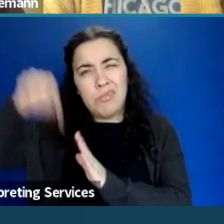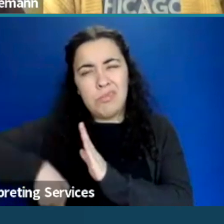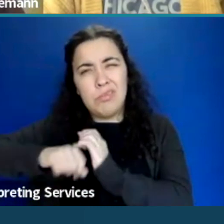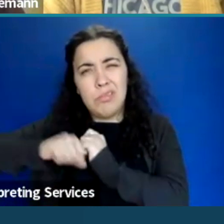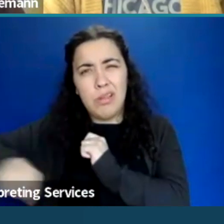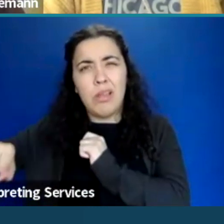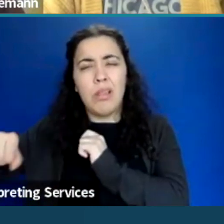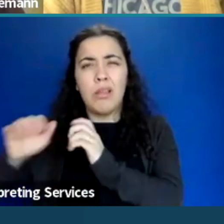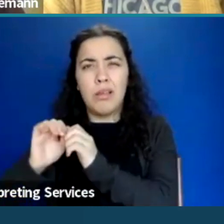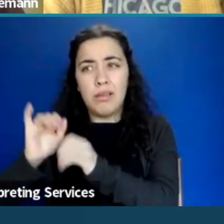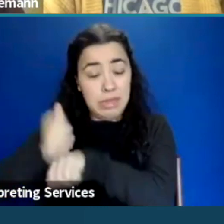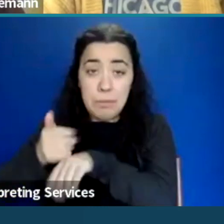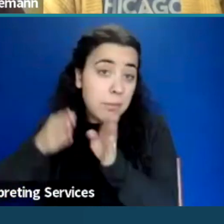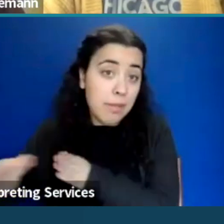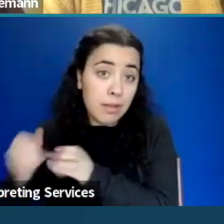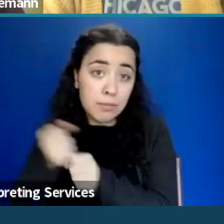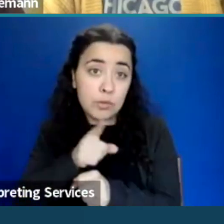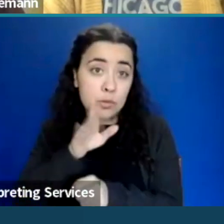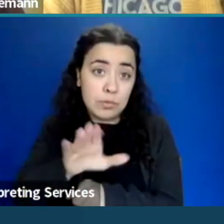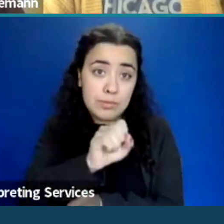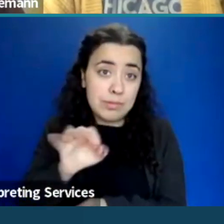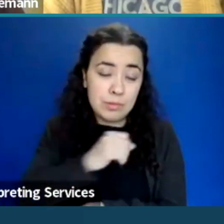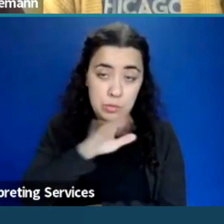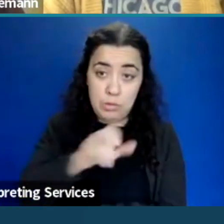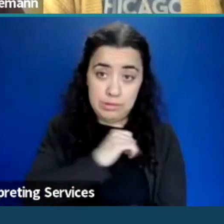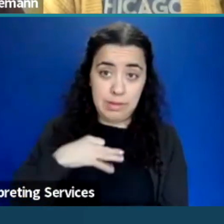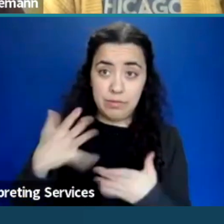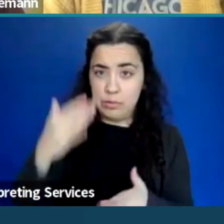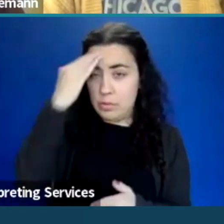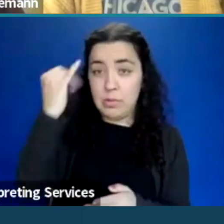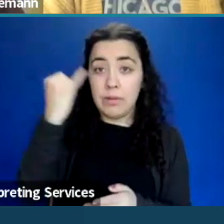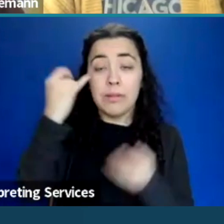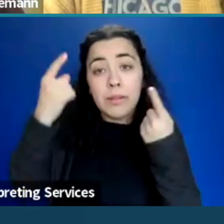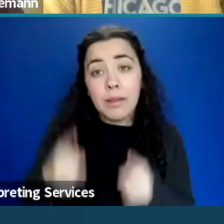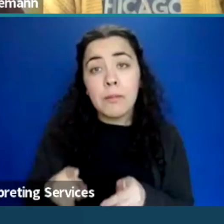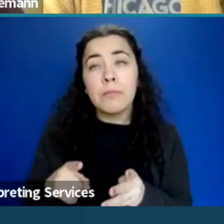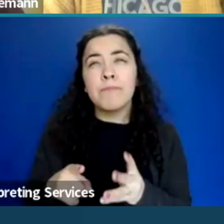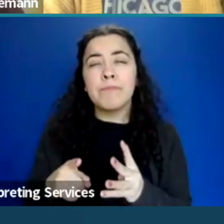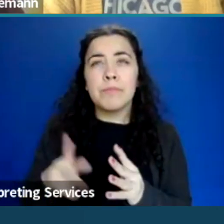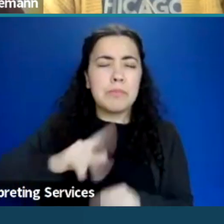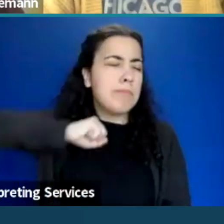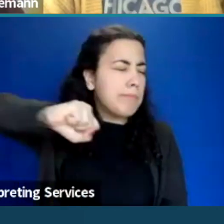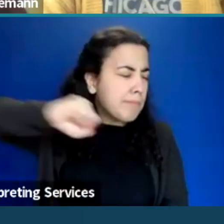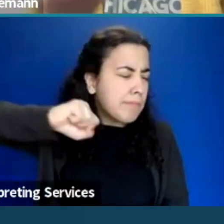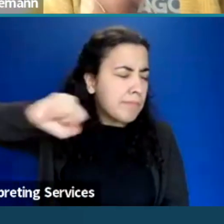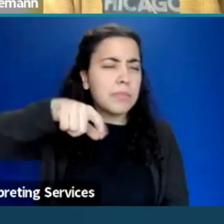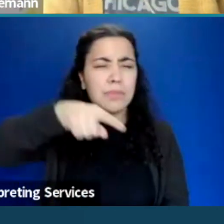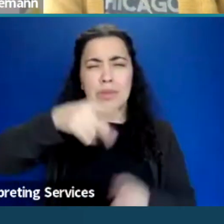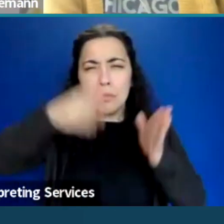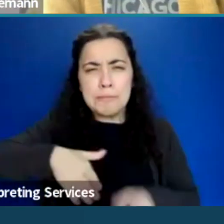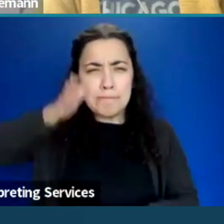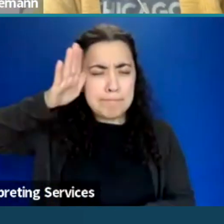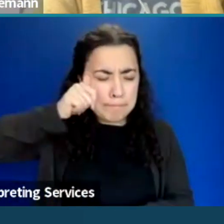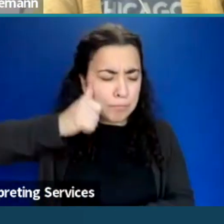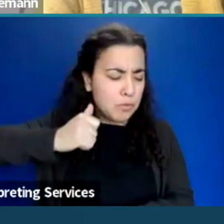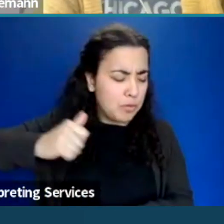have that plan in place so that your staff know, you know, if you are getting significant pushback, you have someone who is just flat out